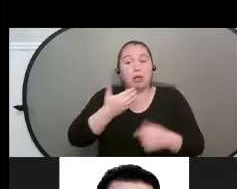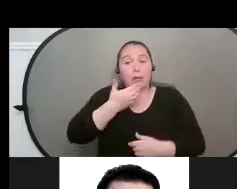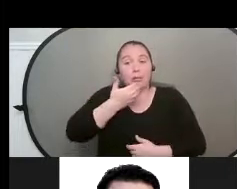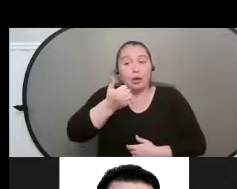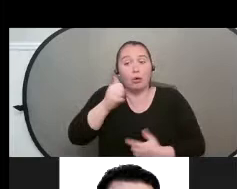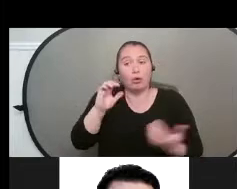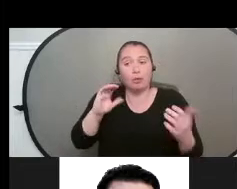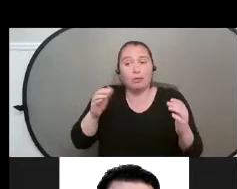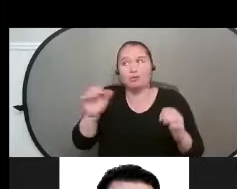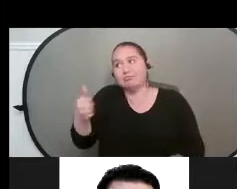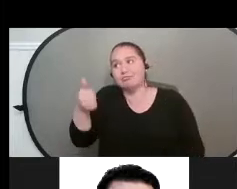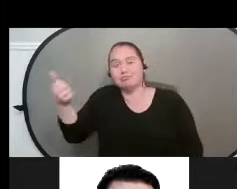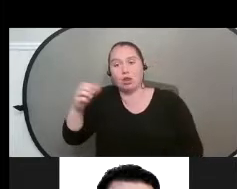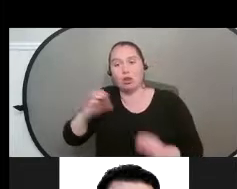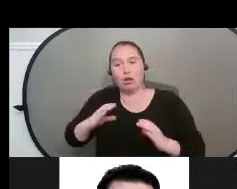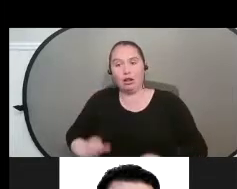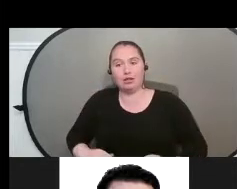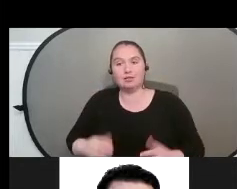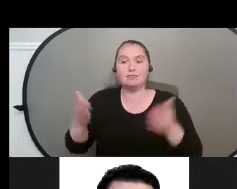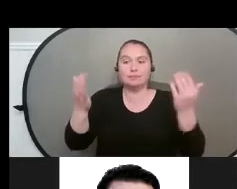Texas clients. Next slide.